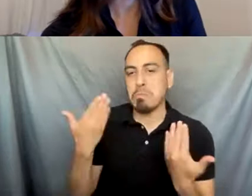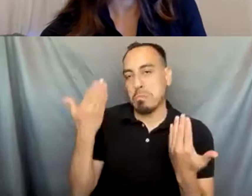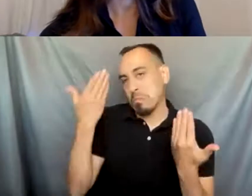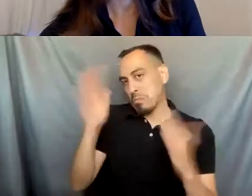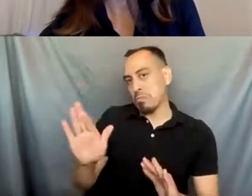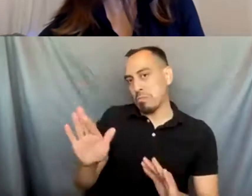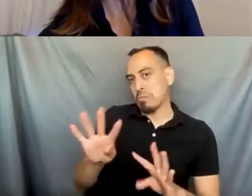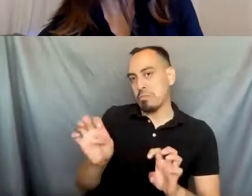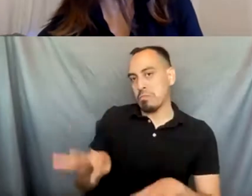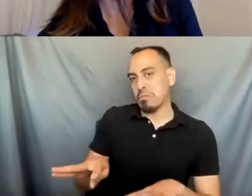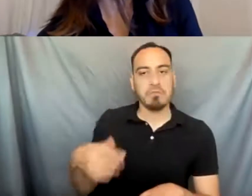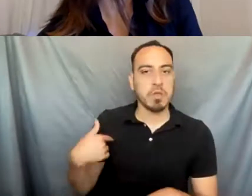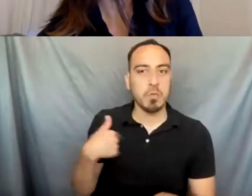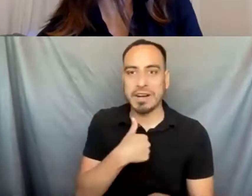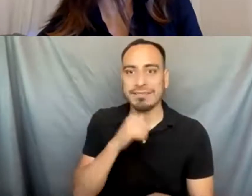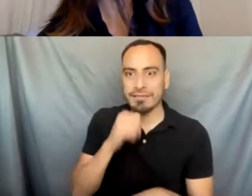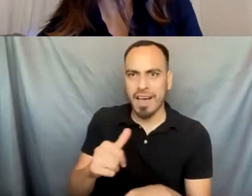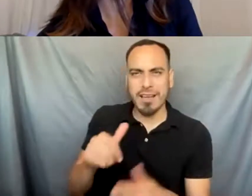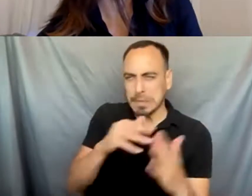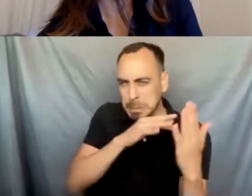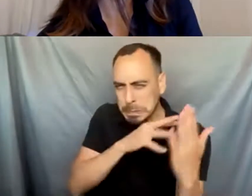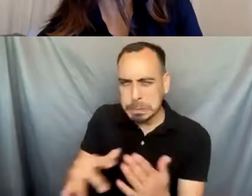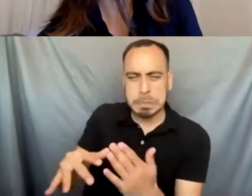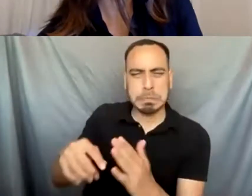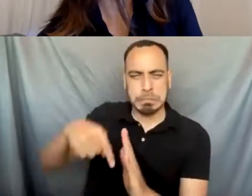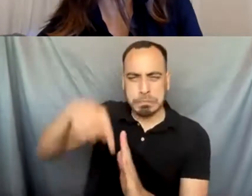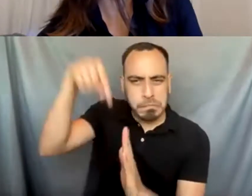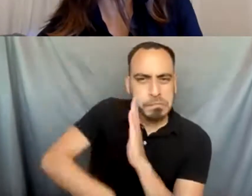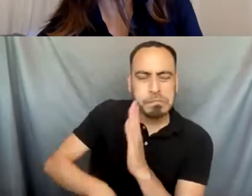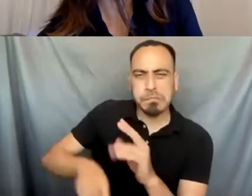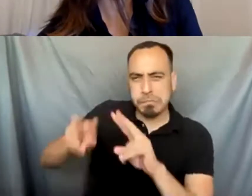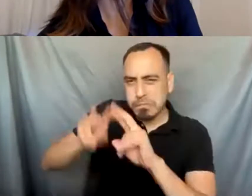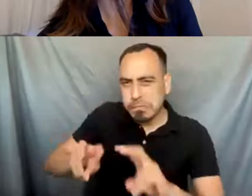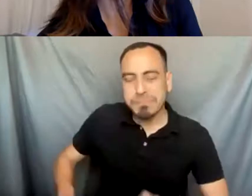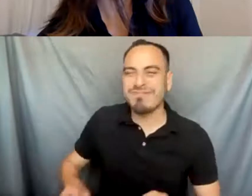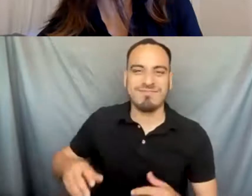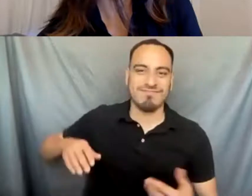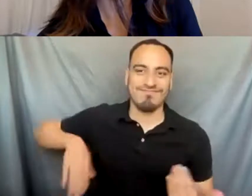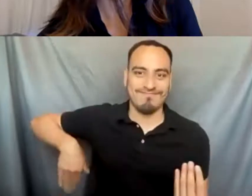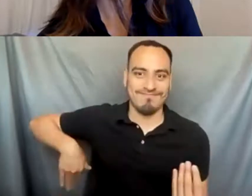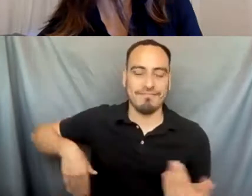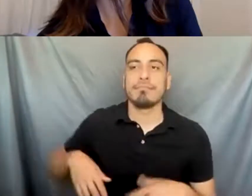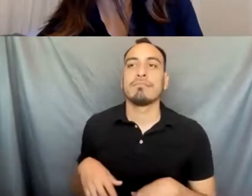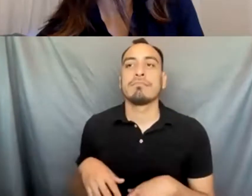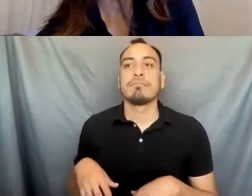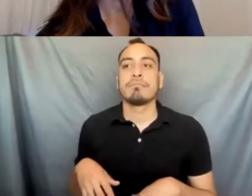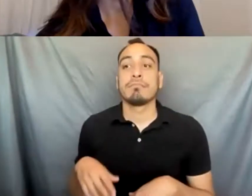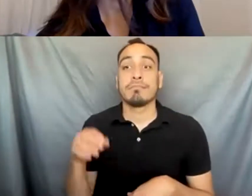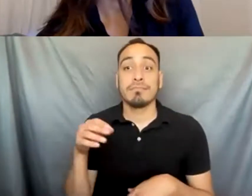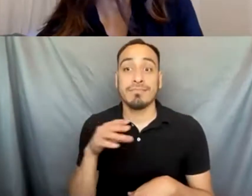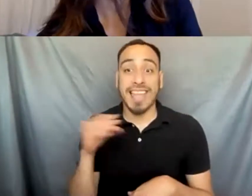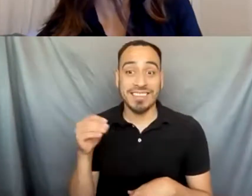granularity is not there as far as nor do we have exposures, right? Because these